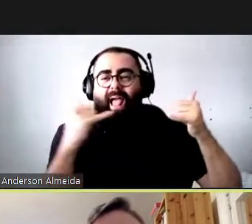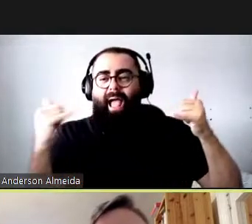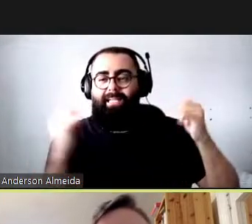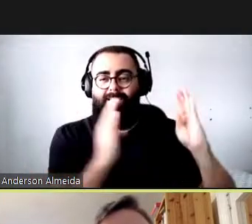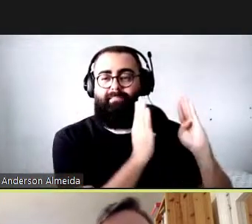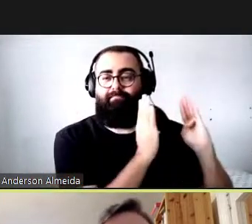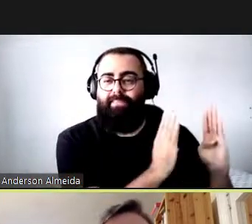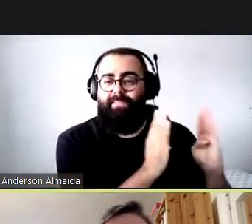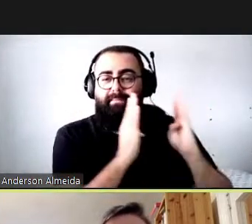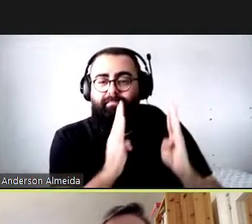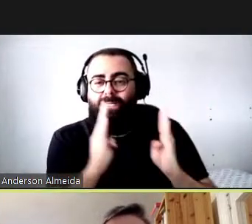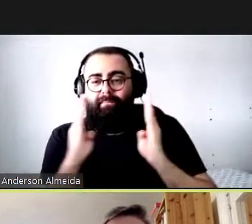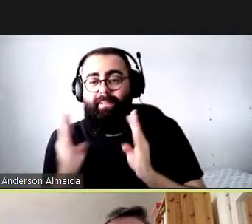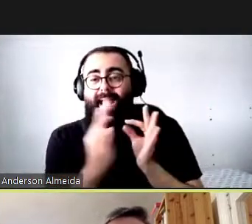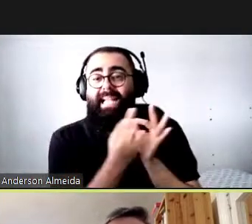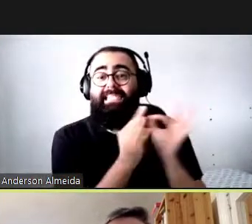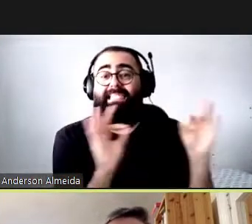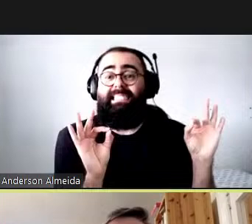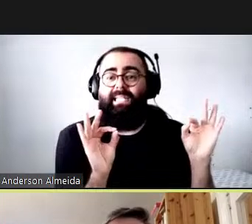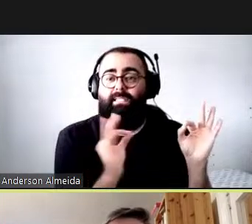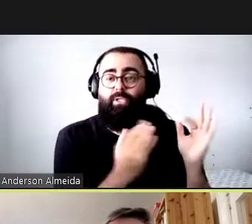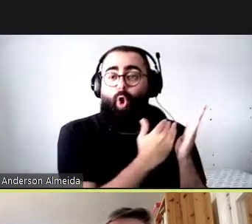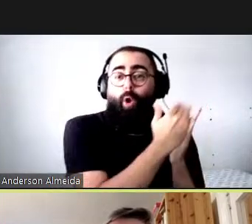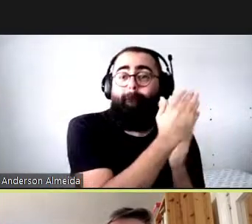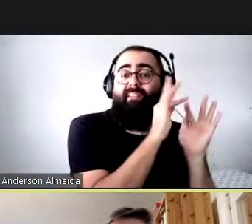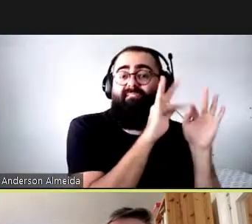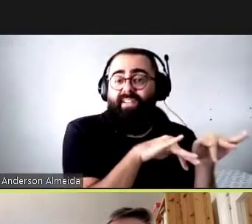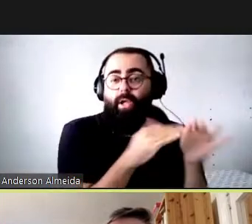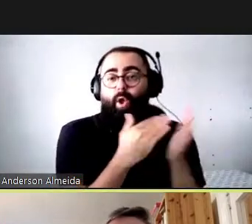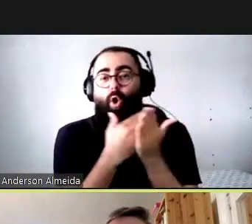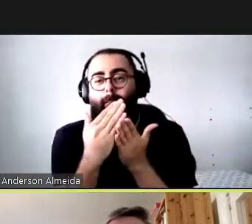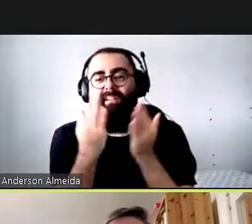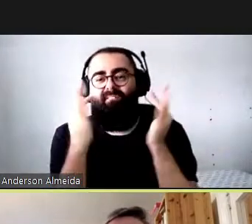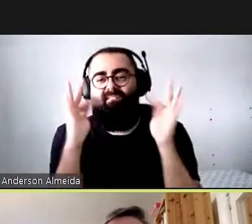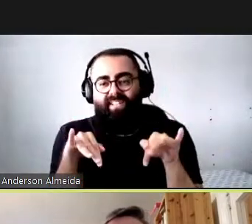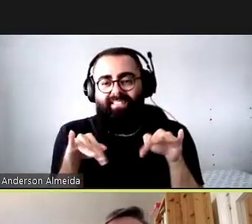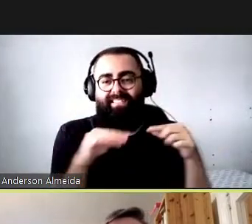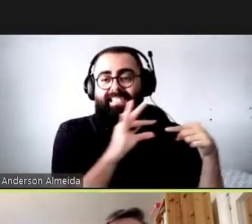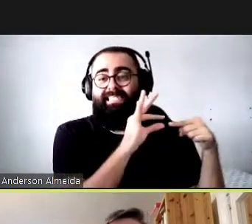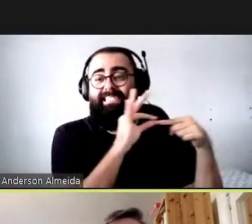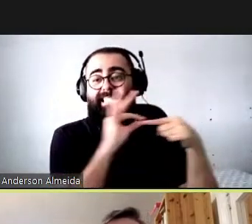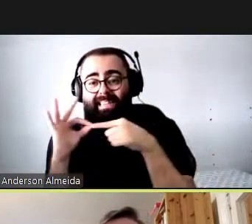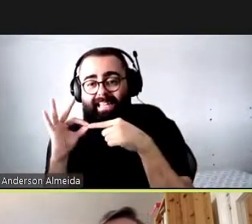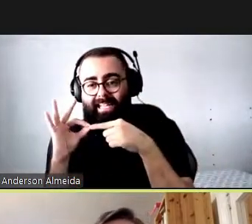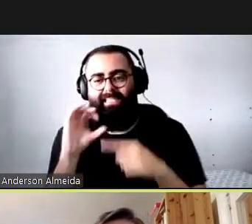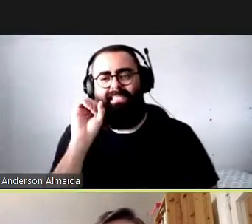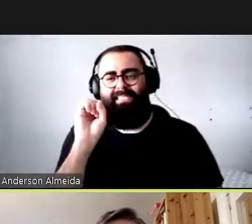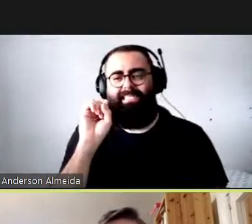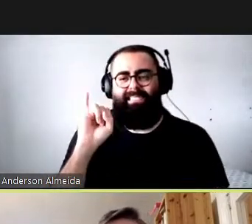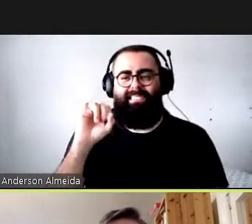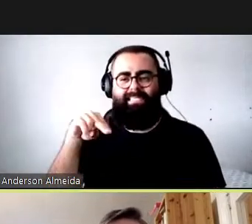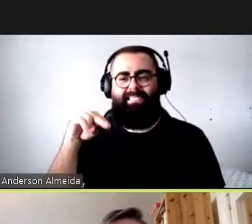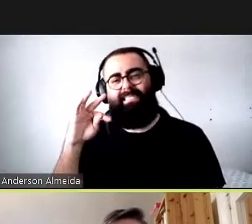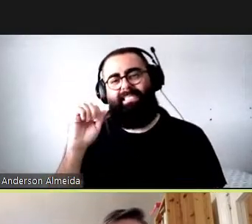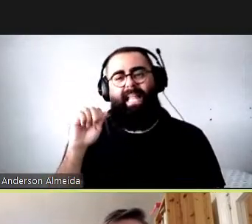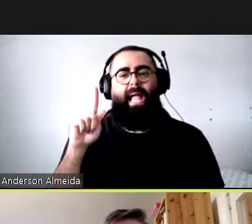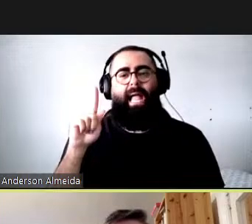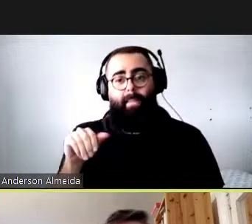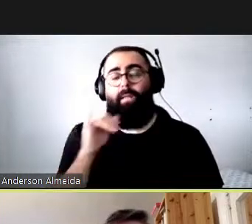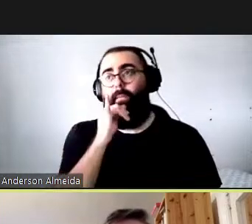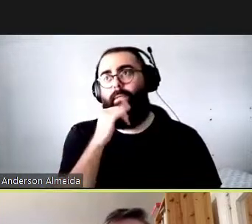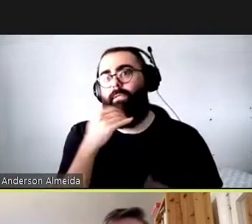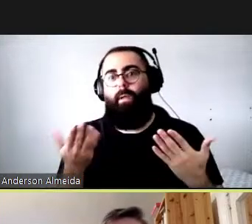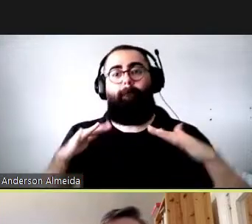There's been quite a bit of research showing that signers use movements of the torso and movements of